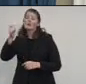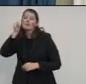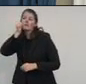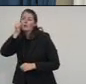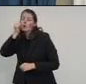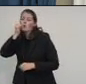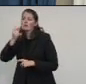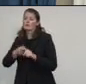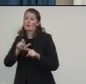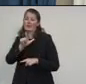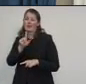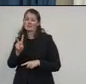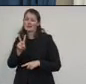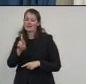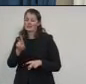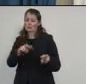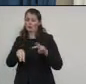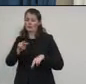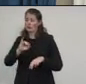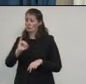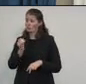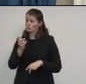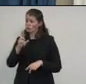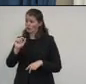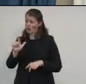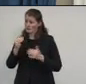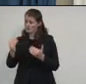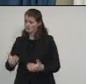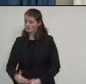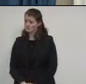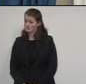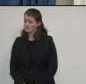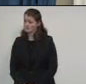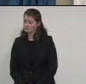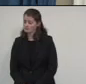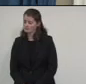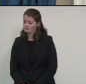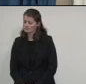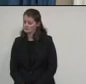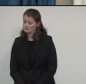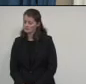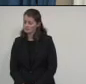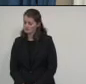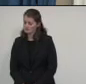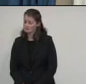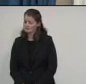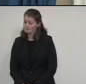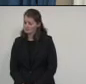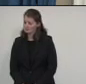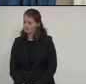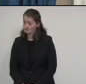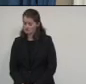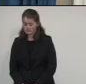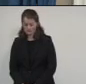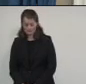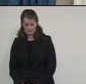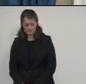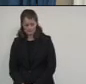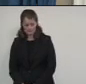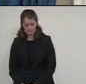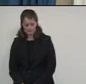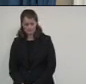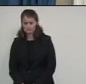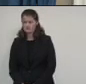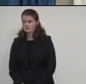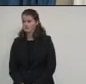Sparks? Well, I guess it would kind of depend why people in Reno and Sparks are going to the Tahoe Basin. If they're going there because they want to go